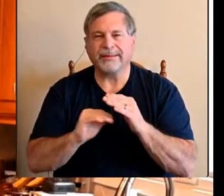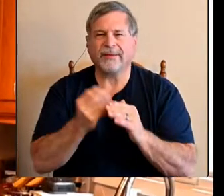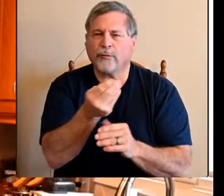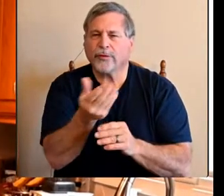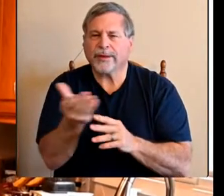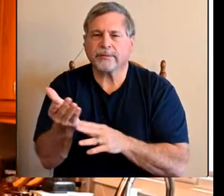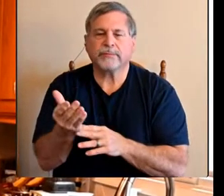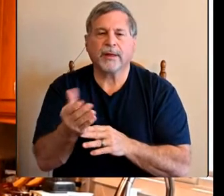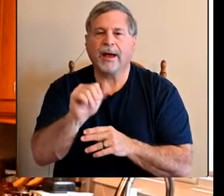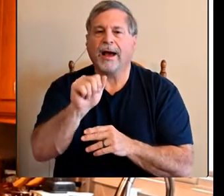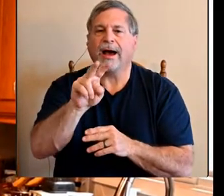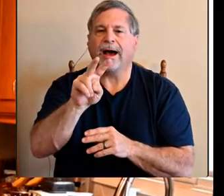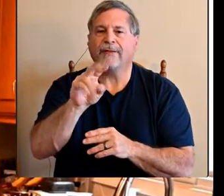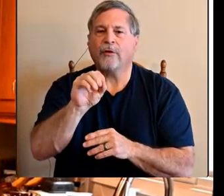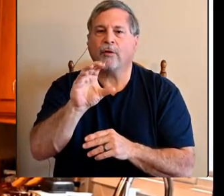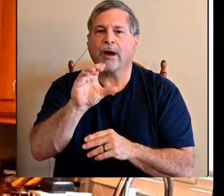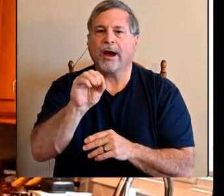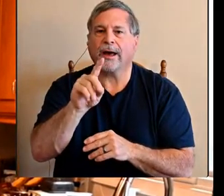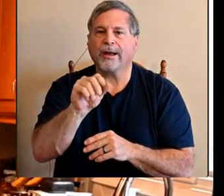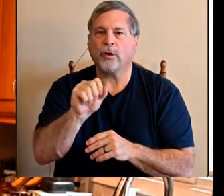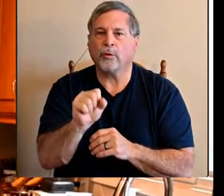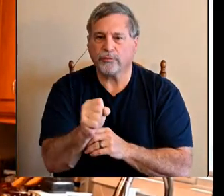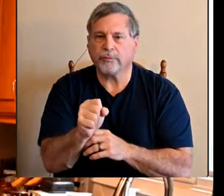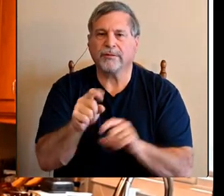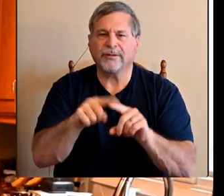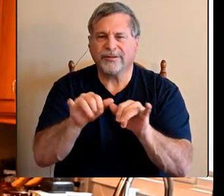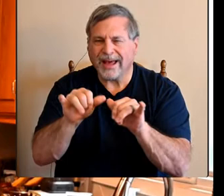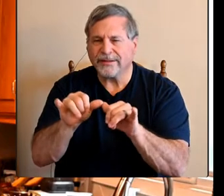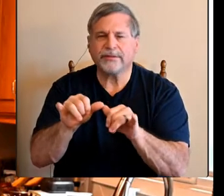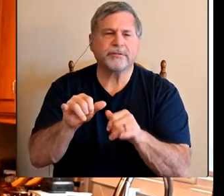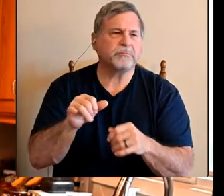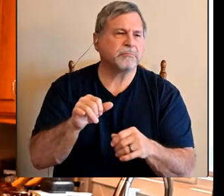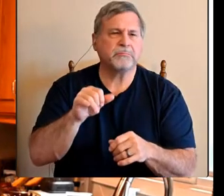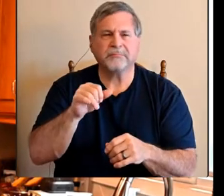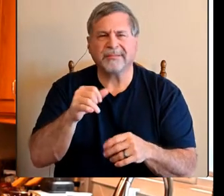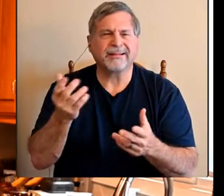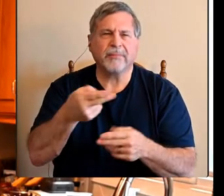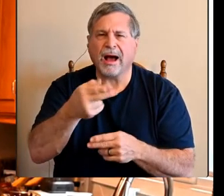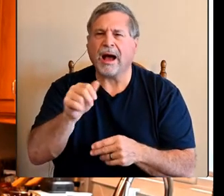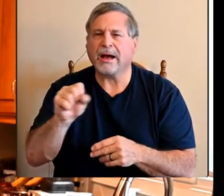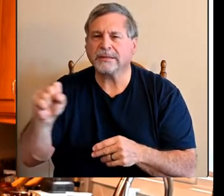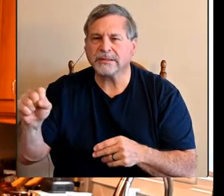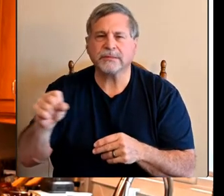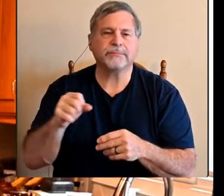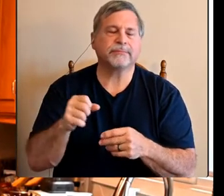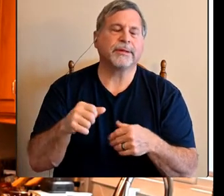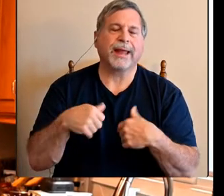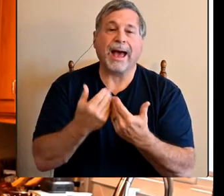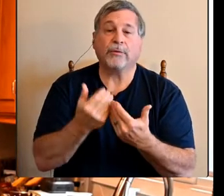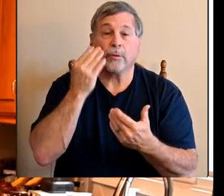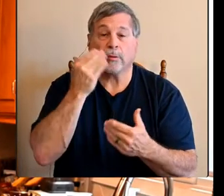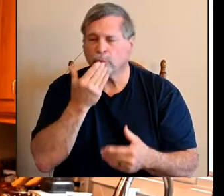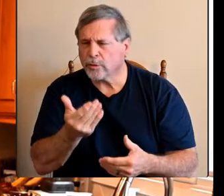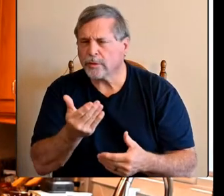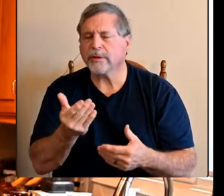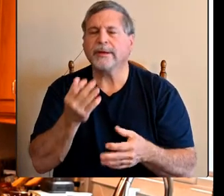ingredients got avocados they come in different sizes different brands Haas makes a good one the way you can tell a good avocado